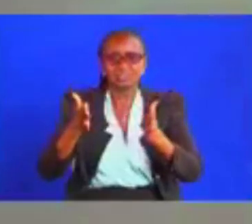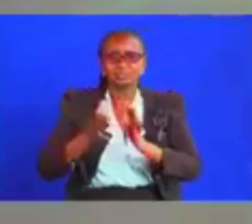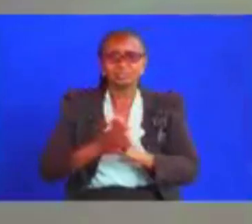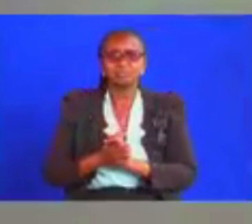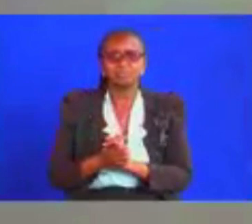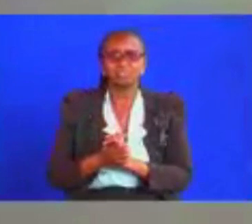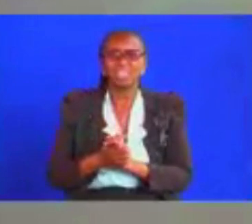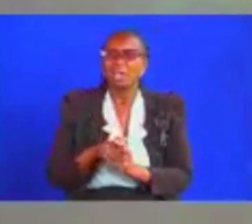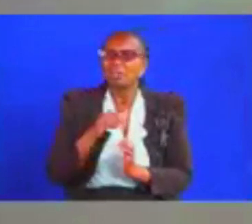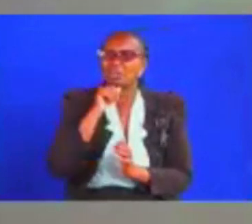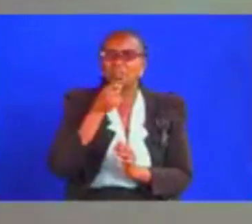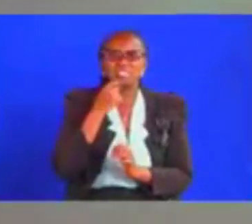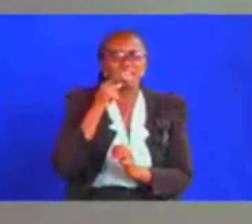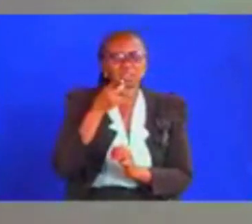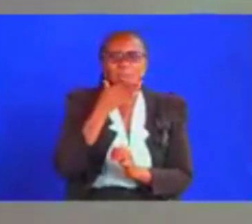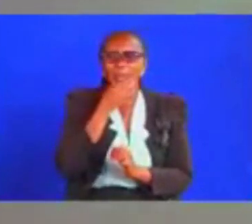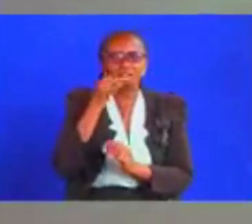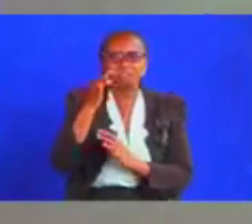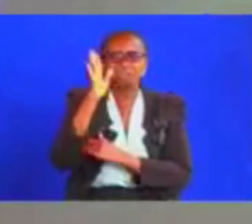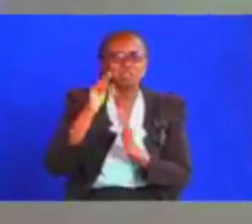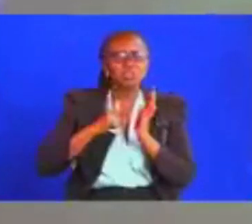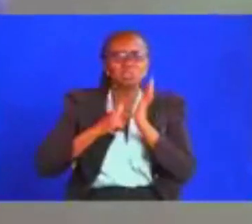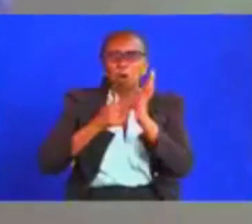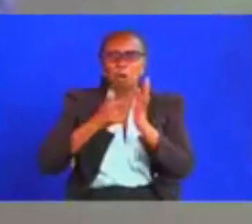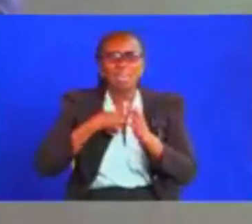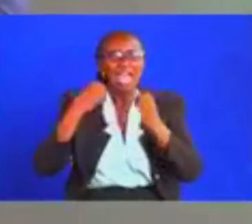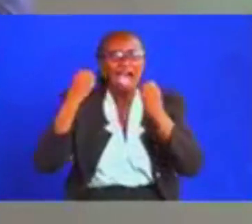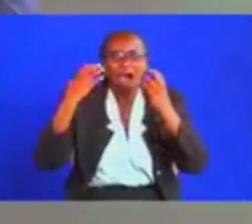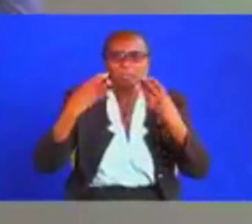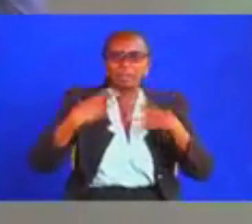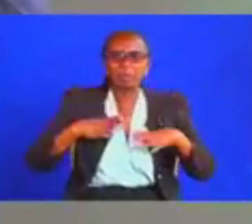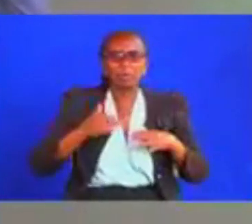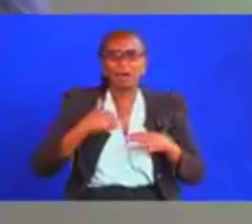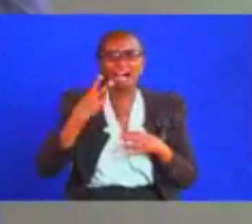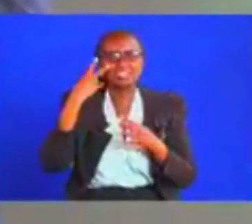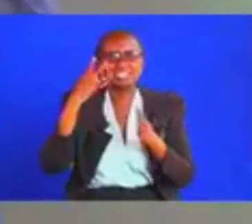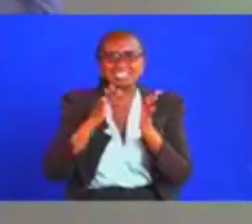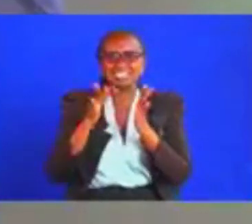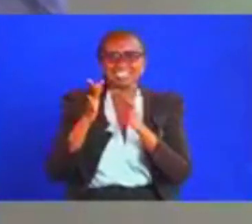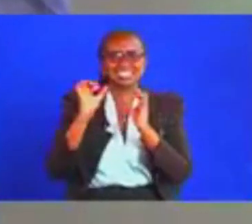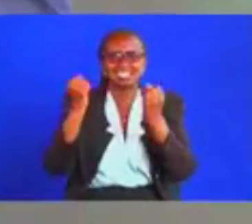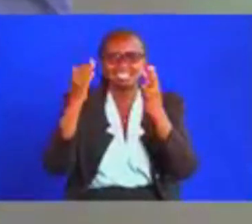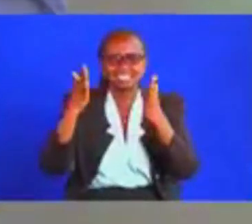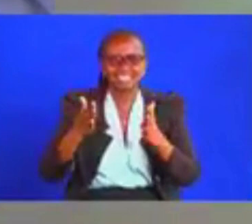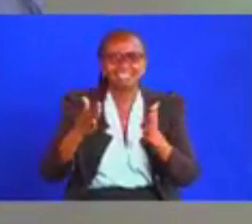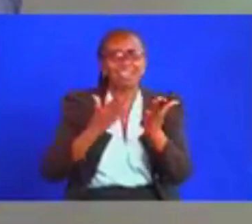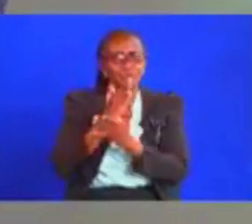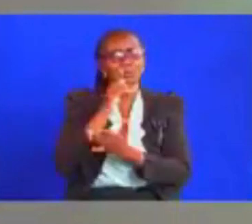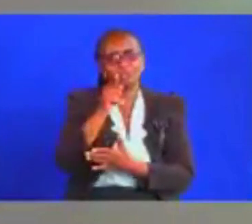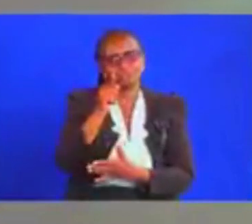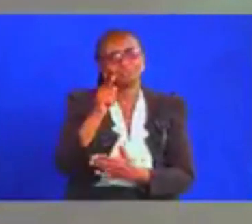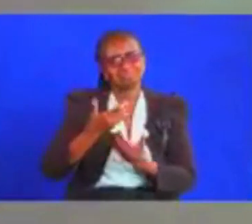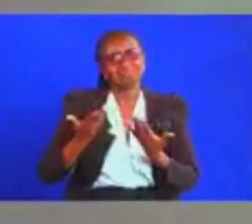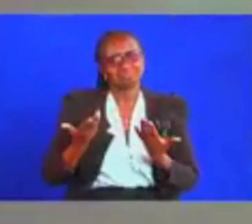Don't tell me you're a man of God. Show me how many people have seen Jesus the Savior through you.